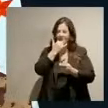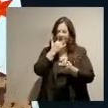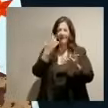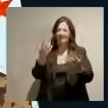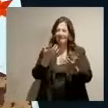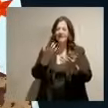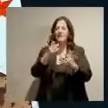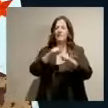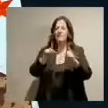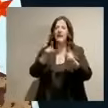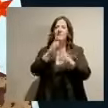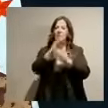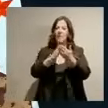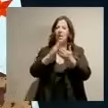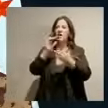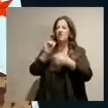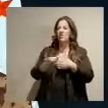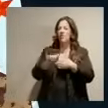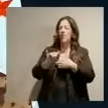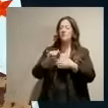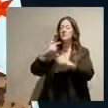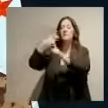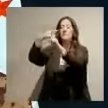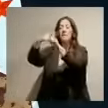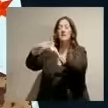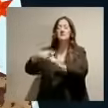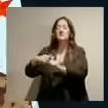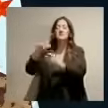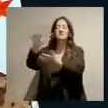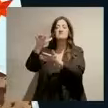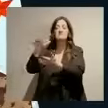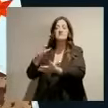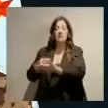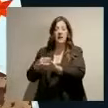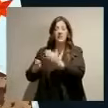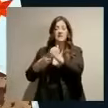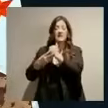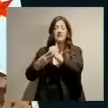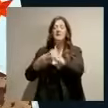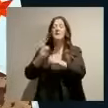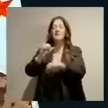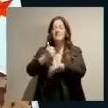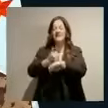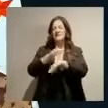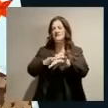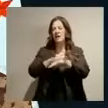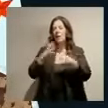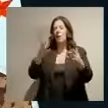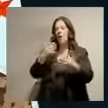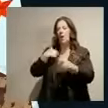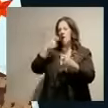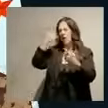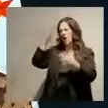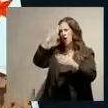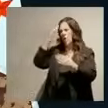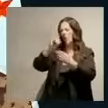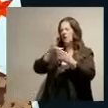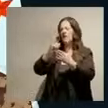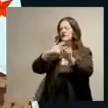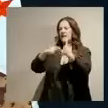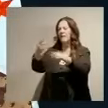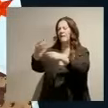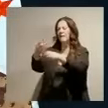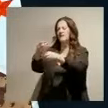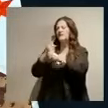forecast. Portions of those surpluses are based on revenue that's expecting to come in over the upcoming budget year.